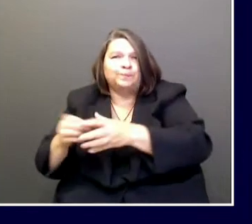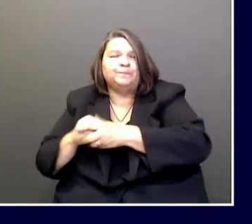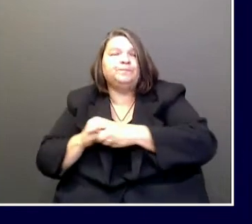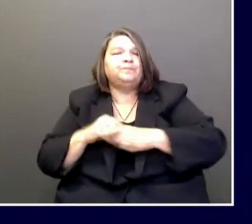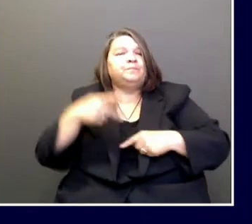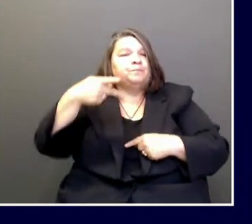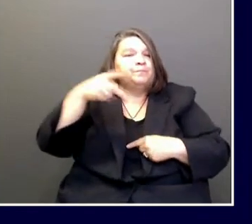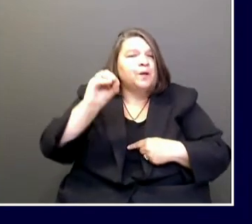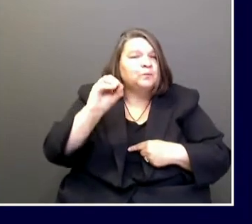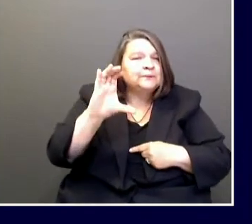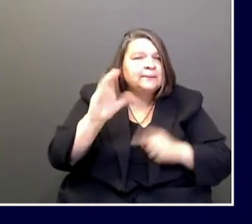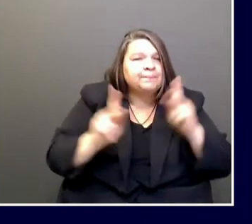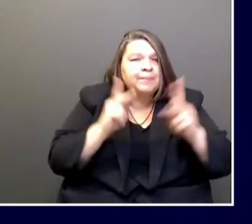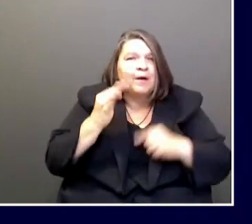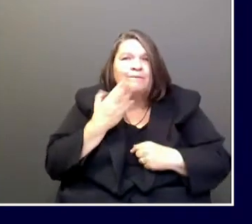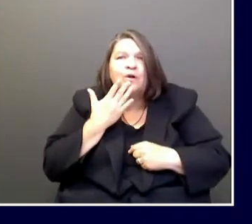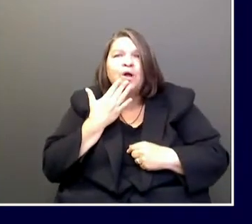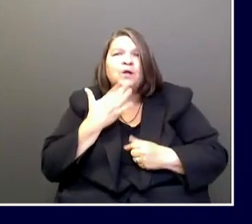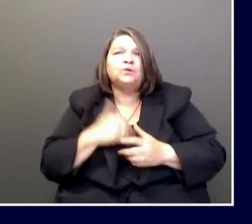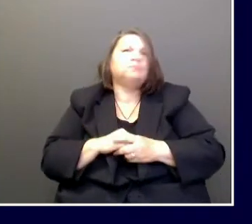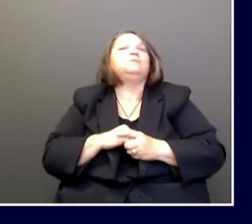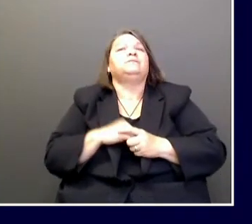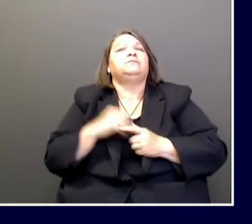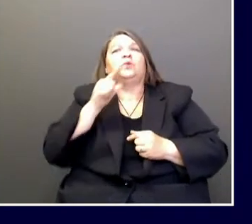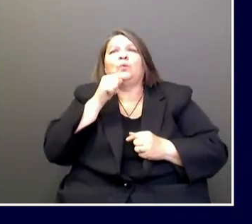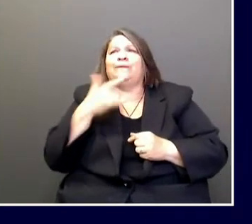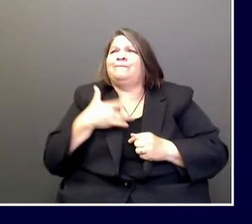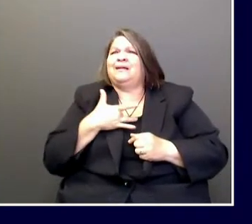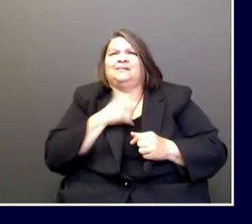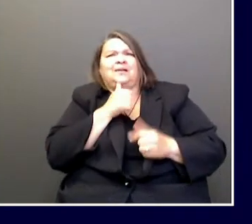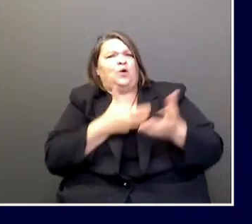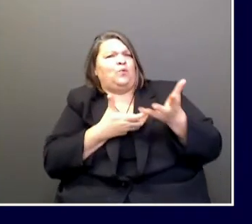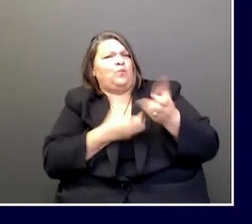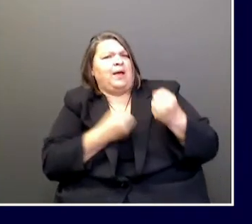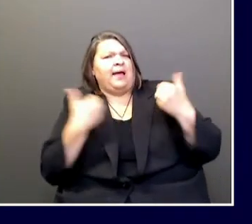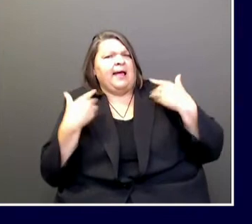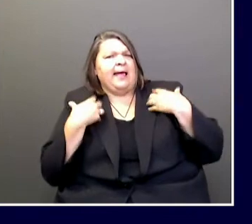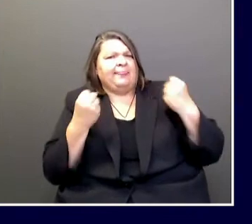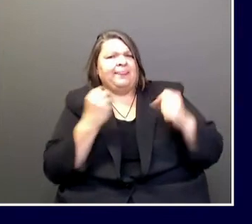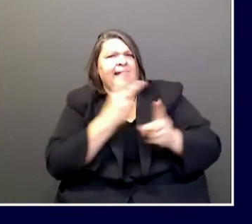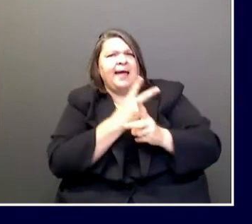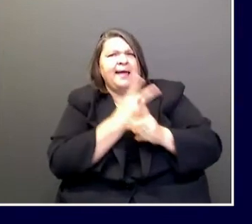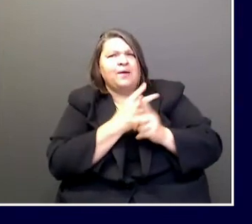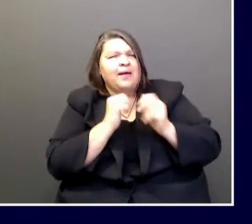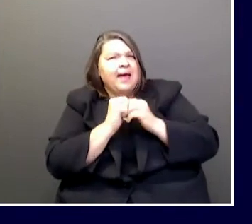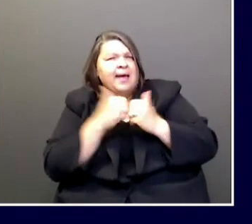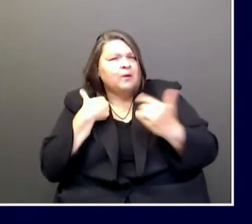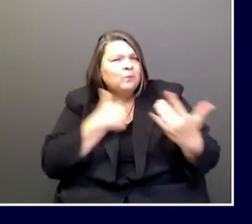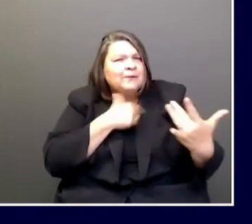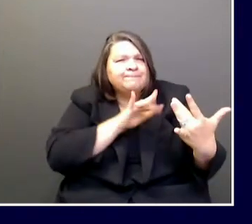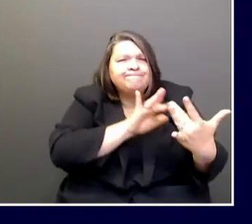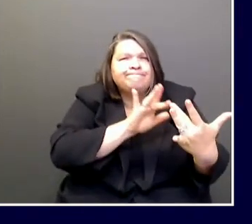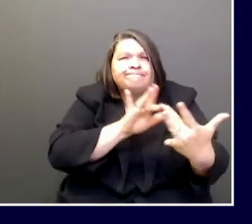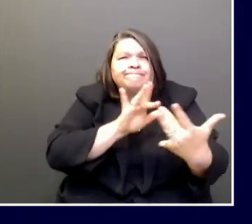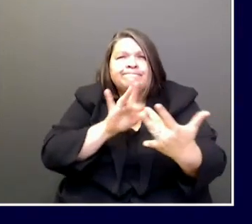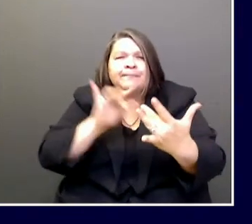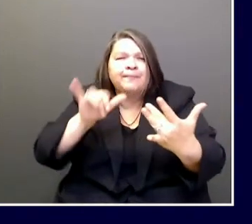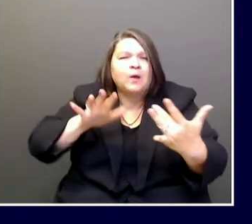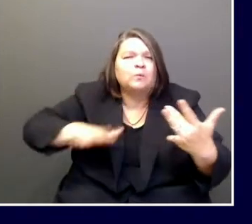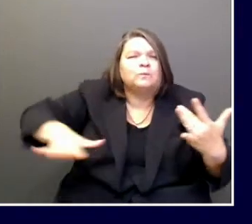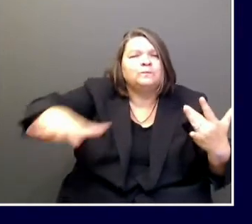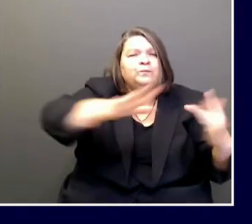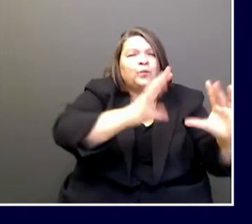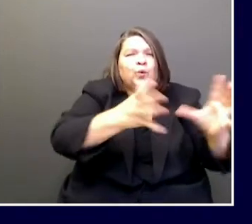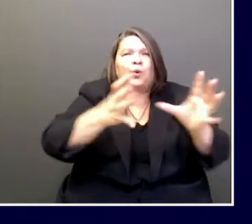had disparities related to the vaccine. So we will continue this all of the above effort to try to get